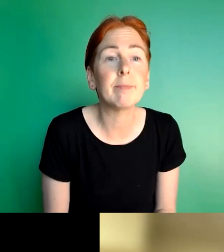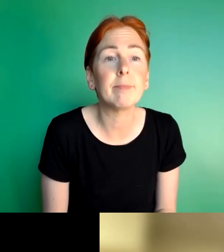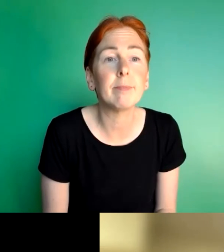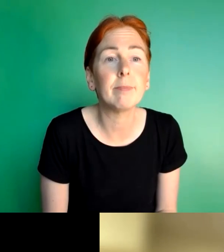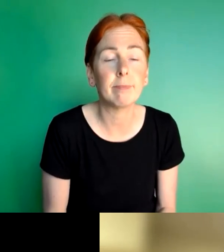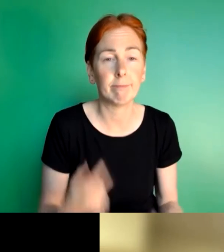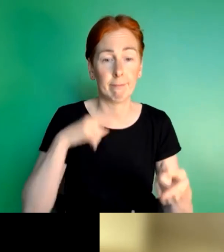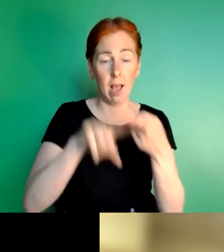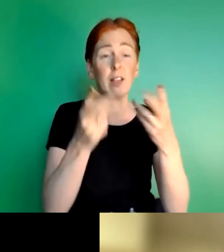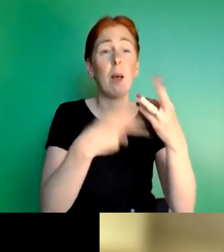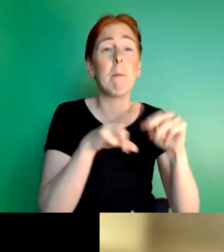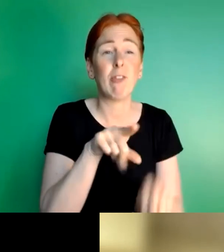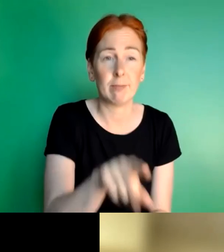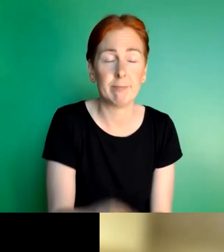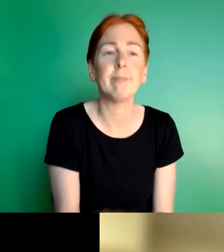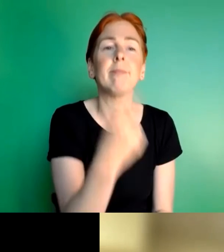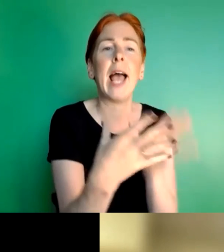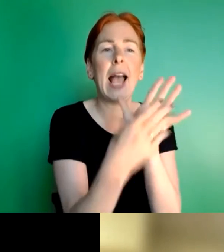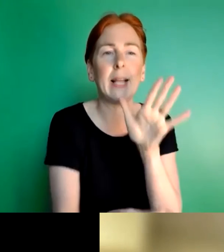one parent said to me